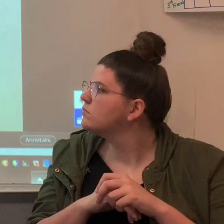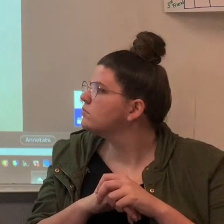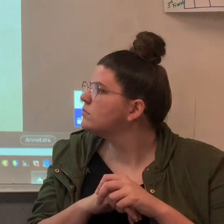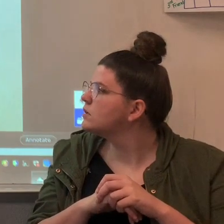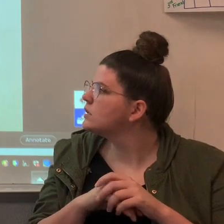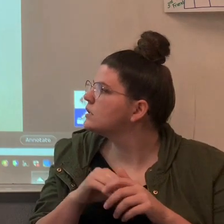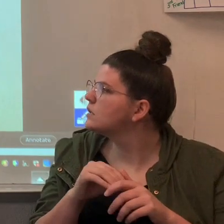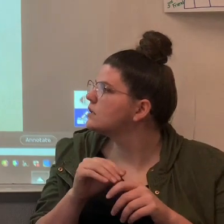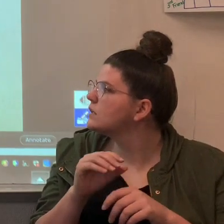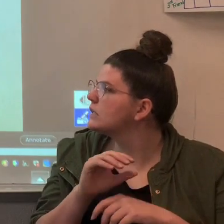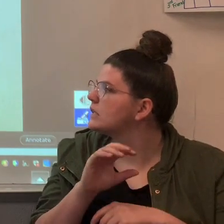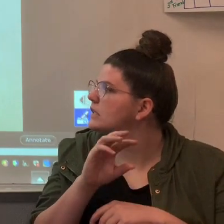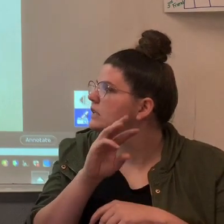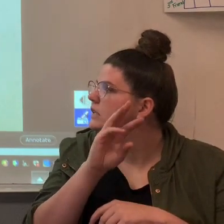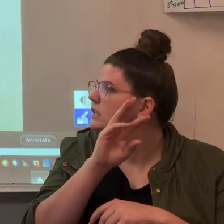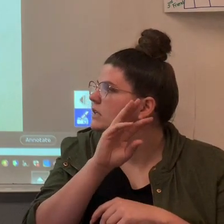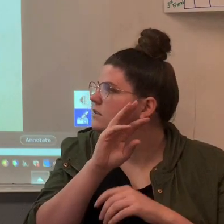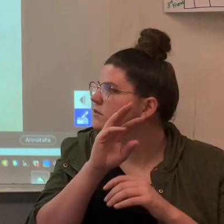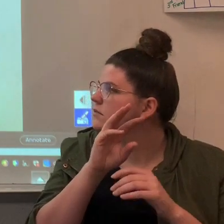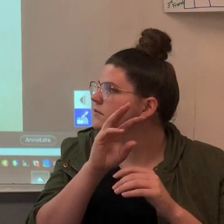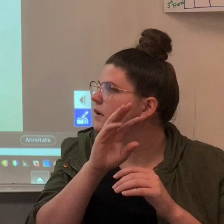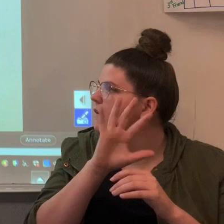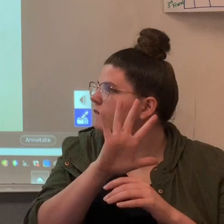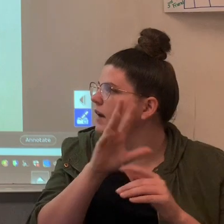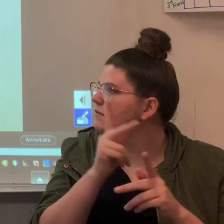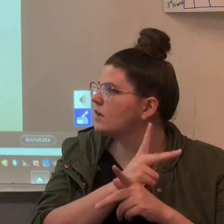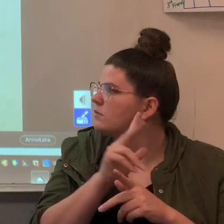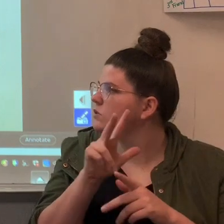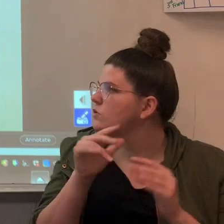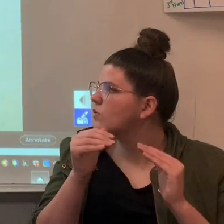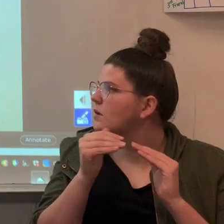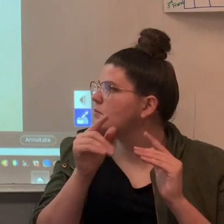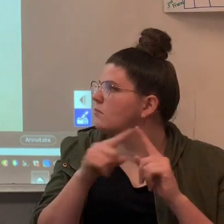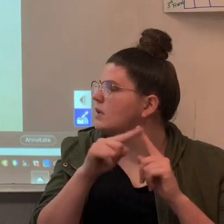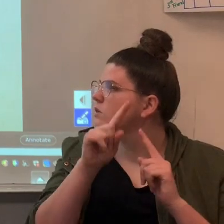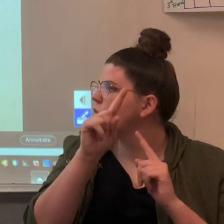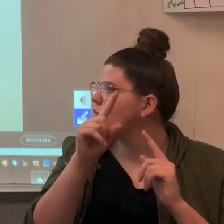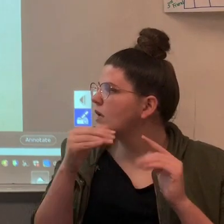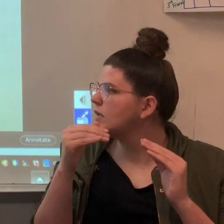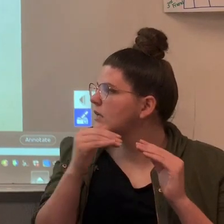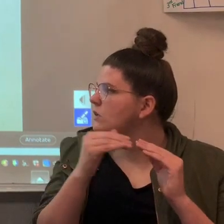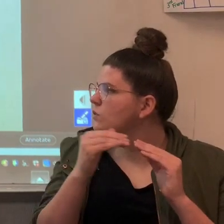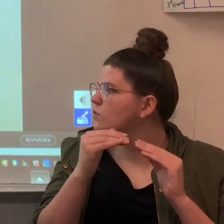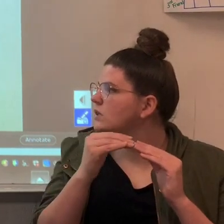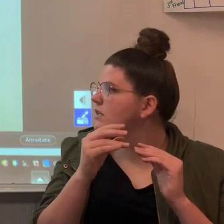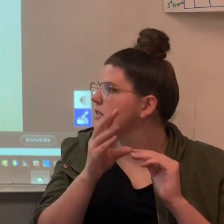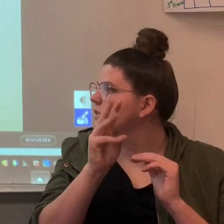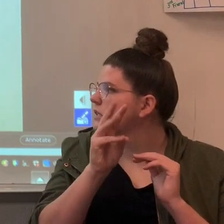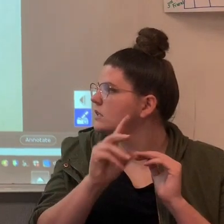16/3. 4 times 6 is 24, plus 1 is